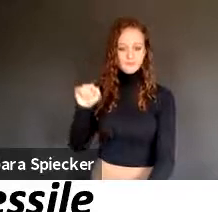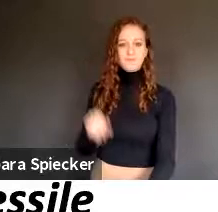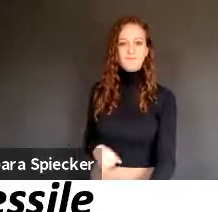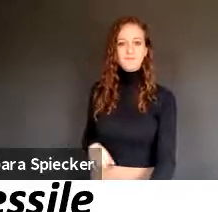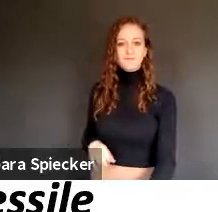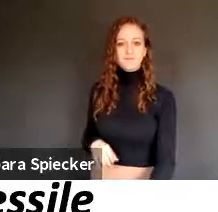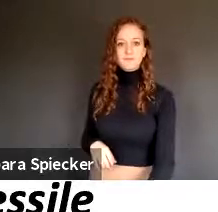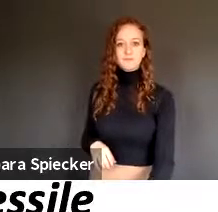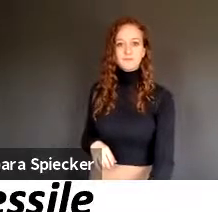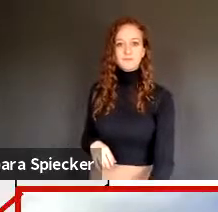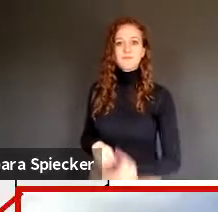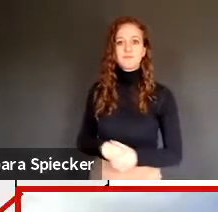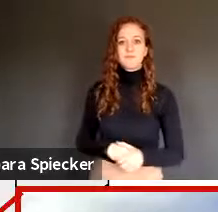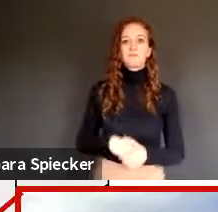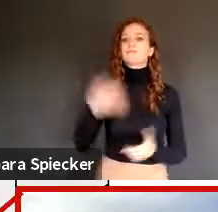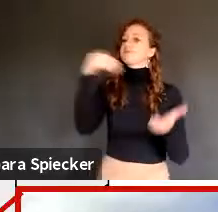palmiformis.